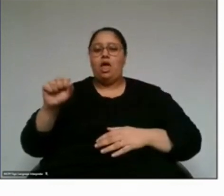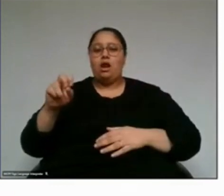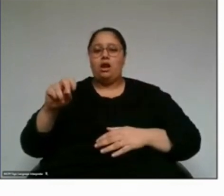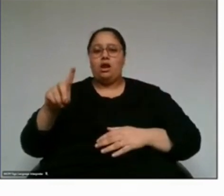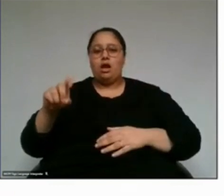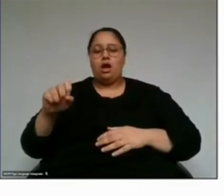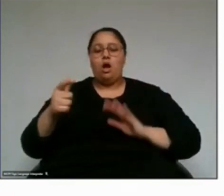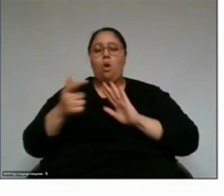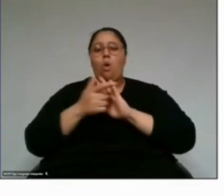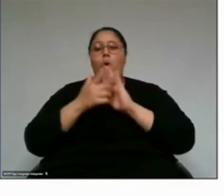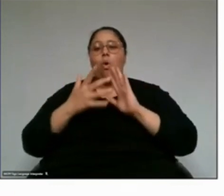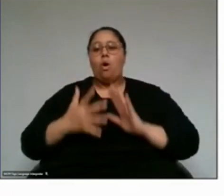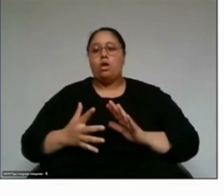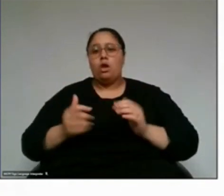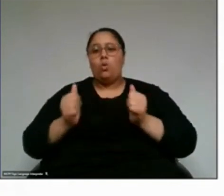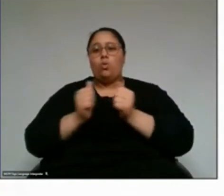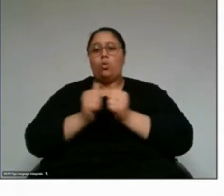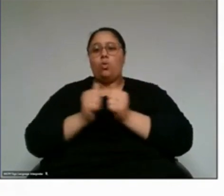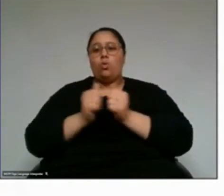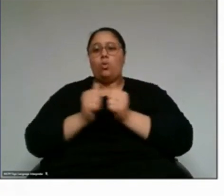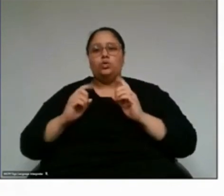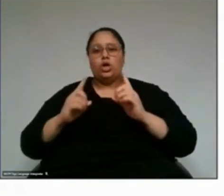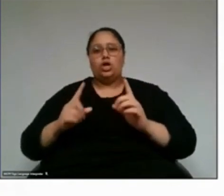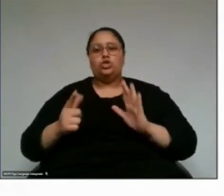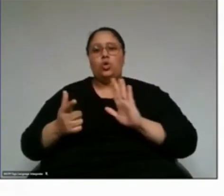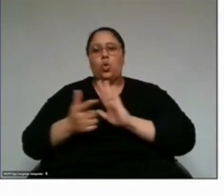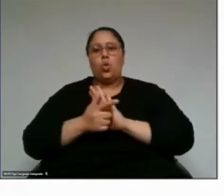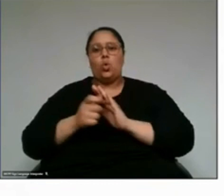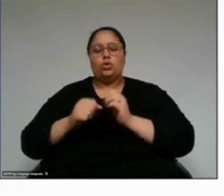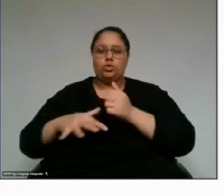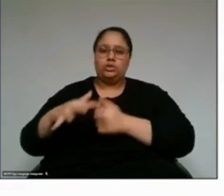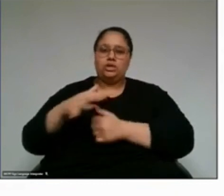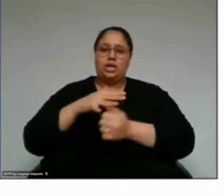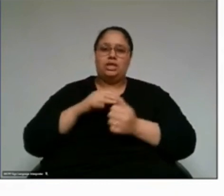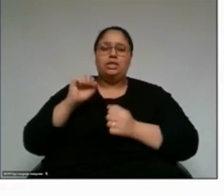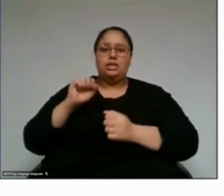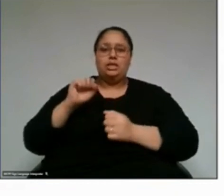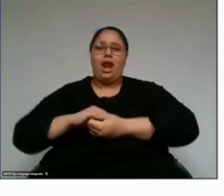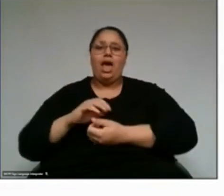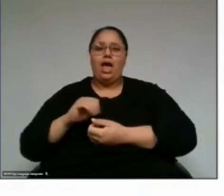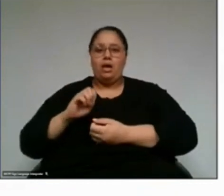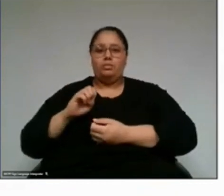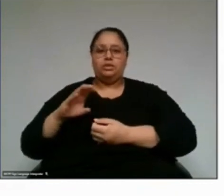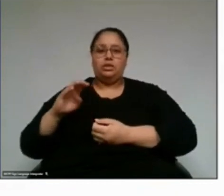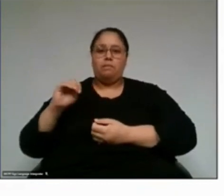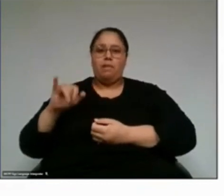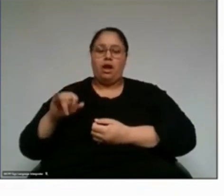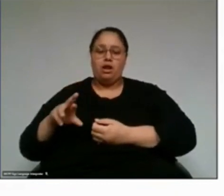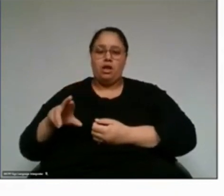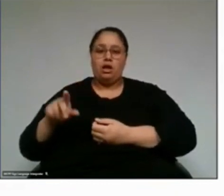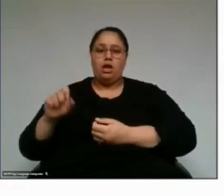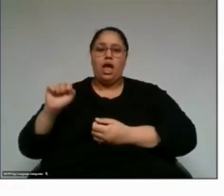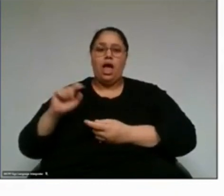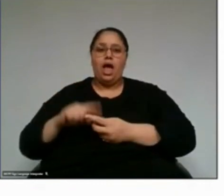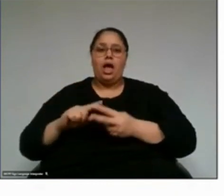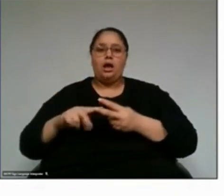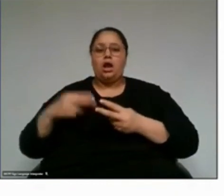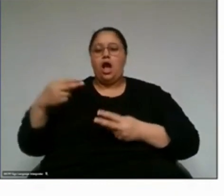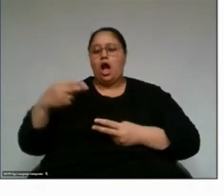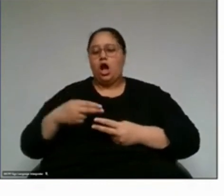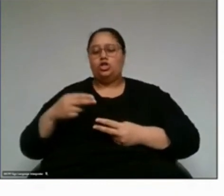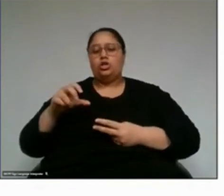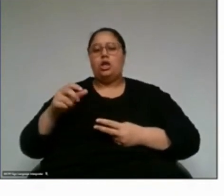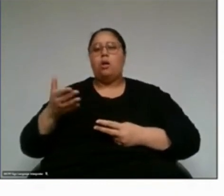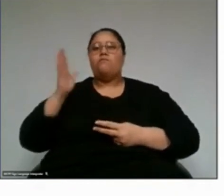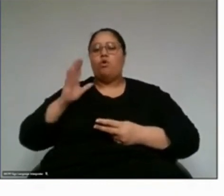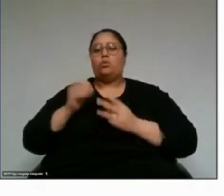a lawyer with Equal Education Law Society, yes, our allies, MEC Maynier, and Herzlia alumnus,